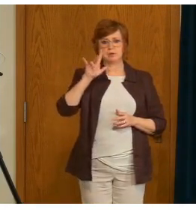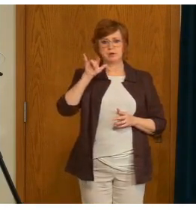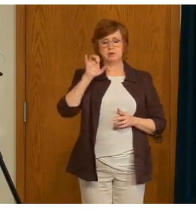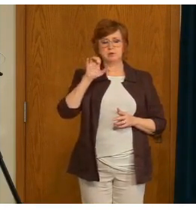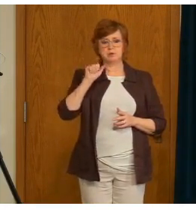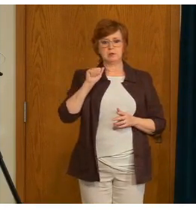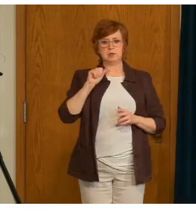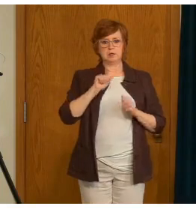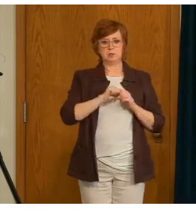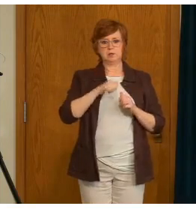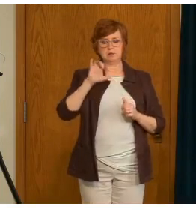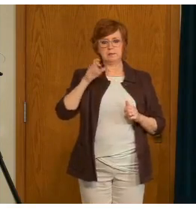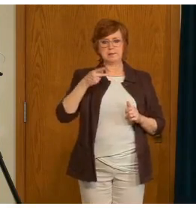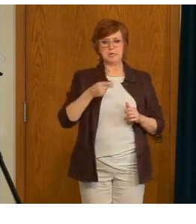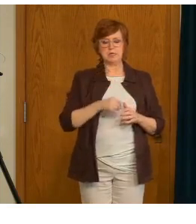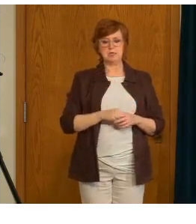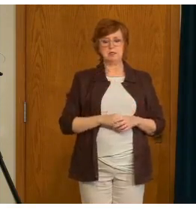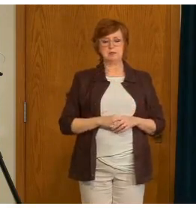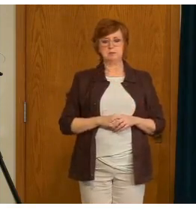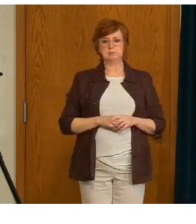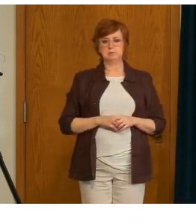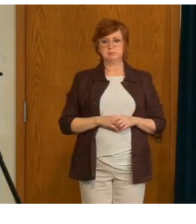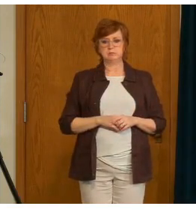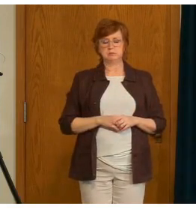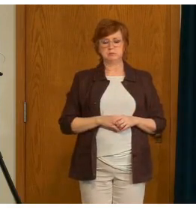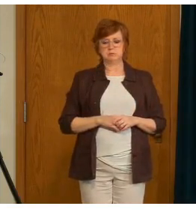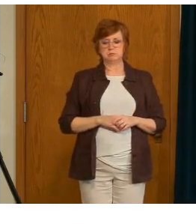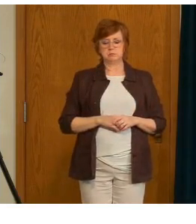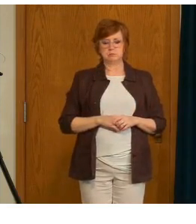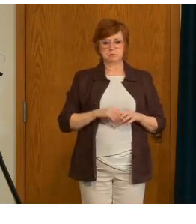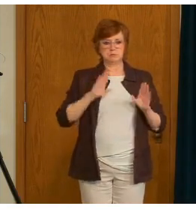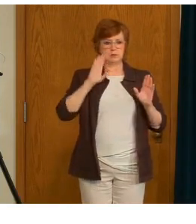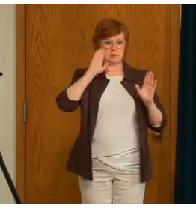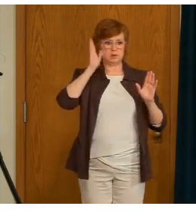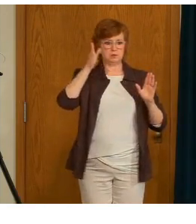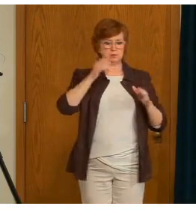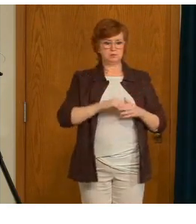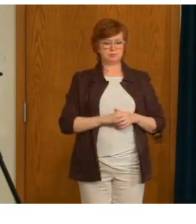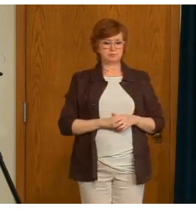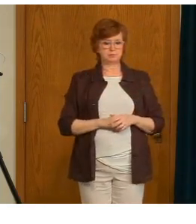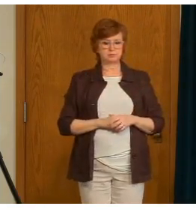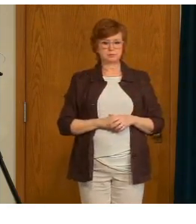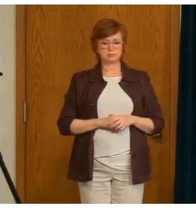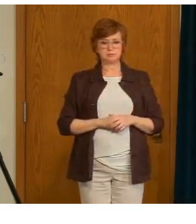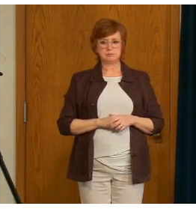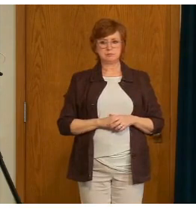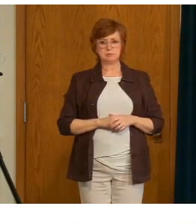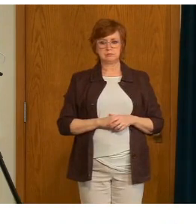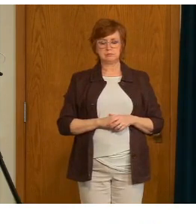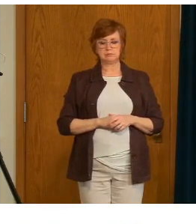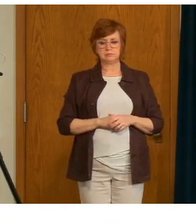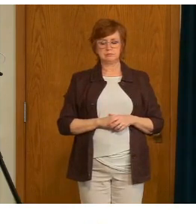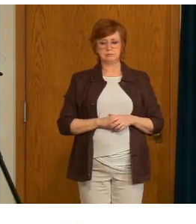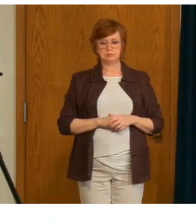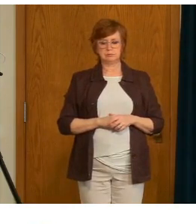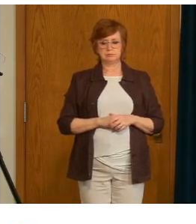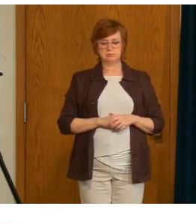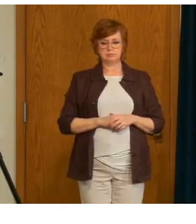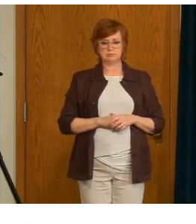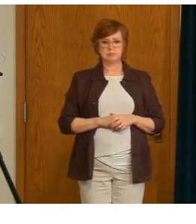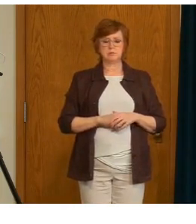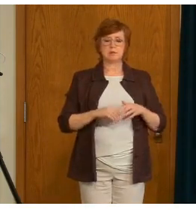We have Julia Peterson with the Canadian Press. Hello. My question